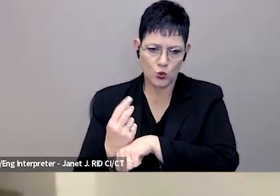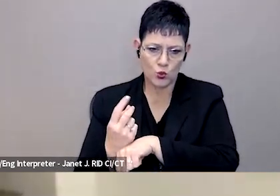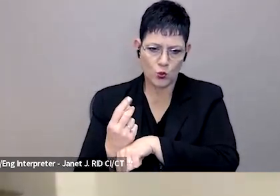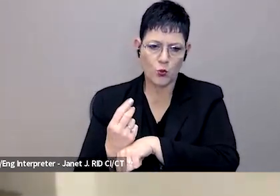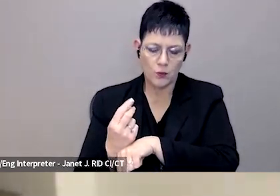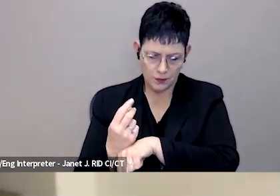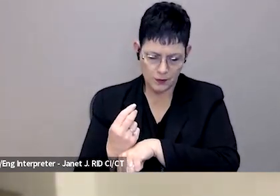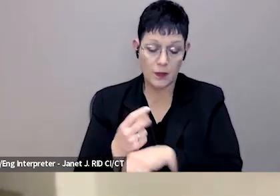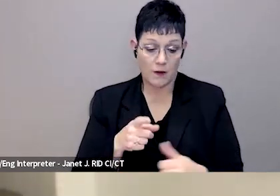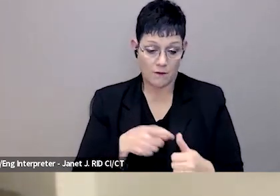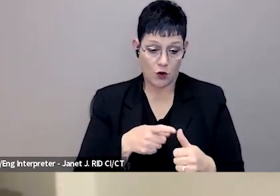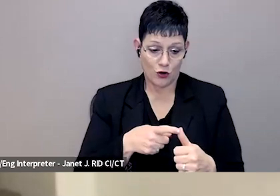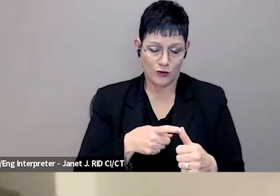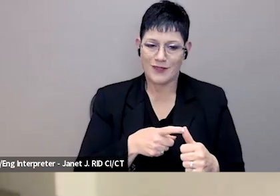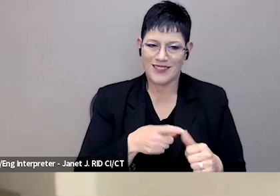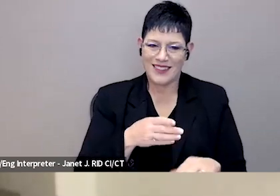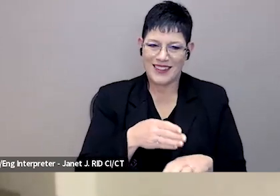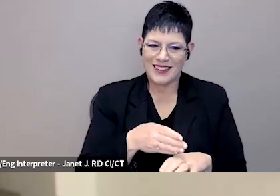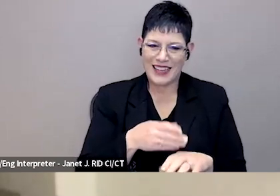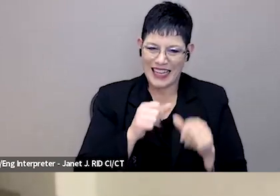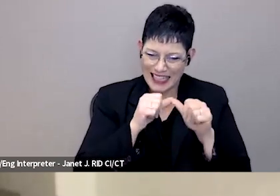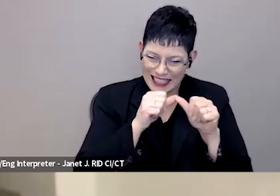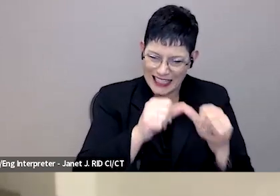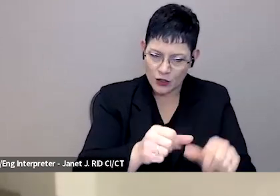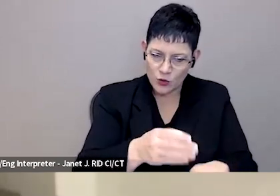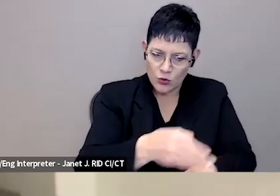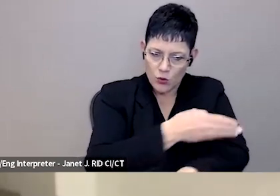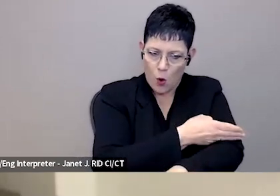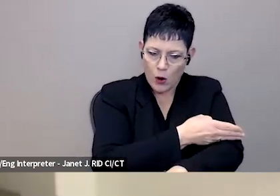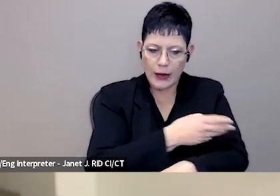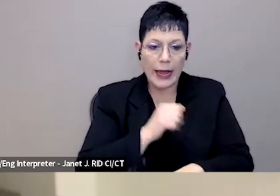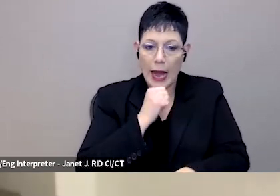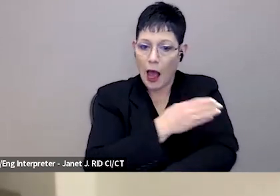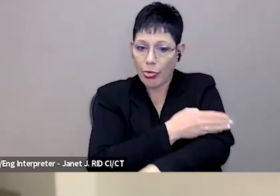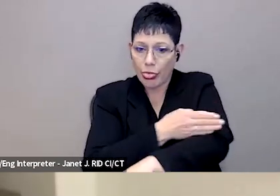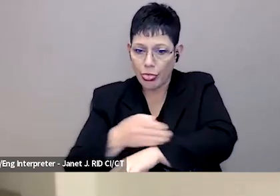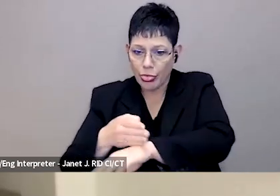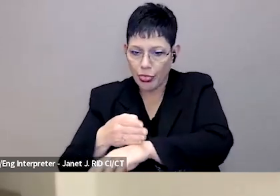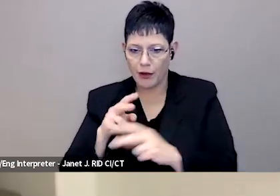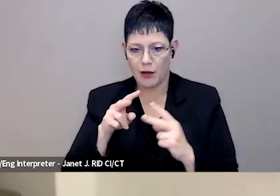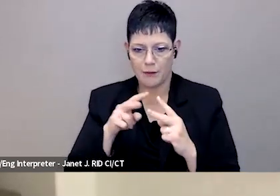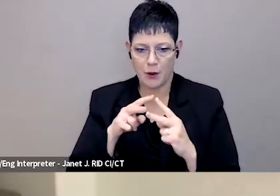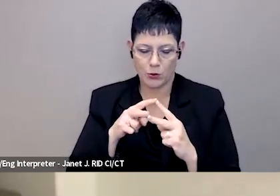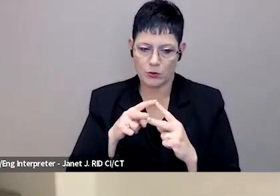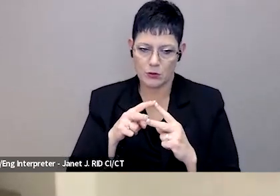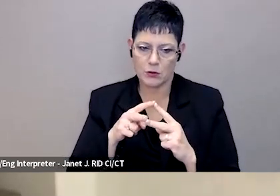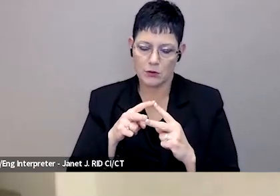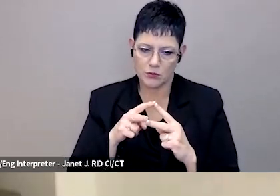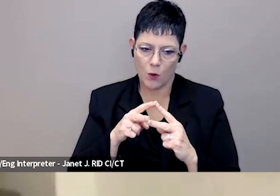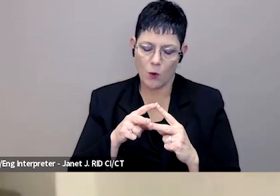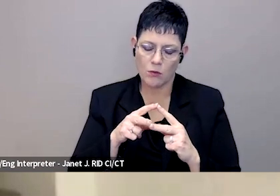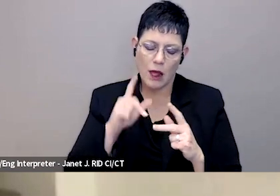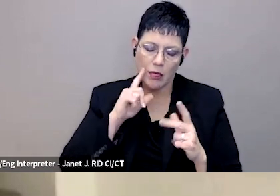to grow from what we have, but also not to lose any of the gains that we have made thus far. And so I think there will be a large